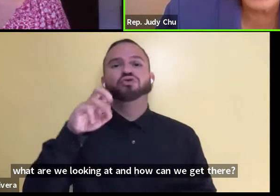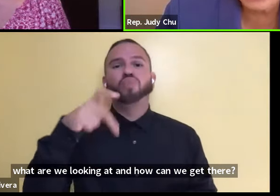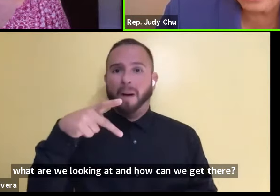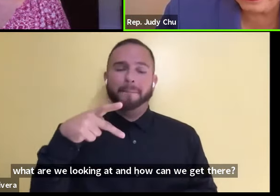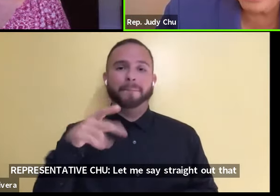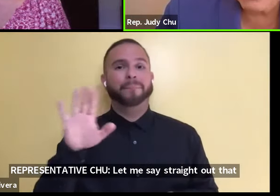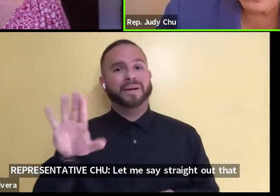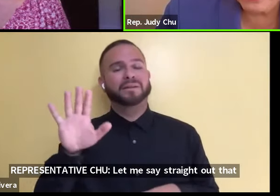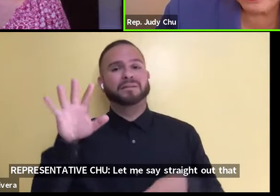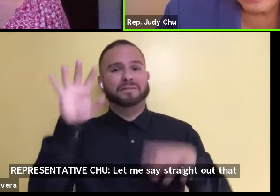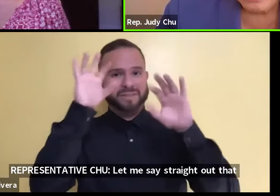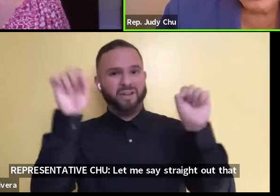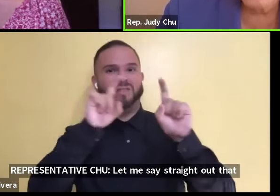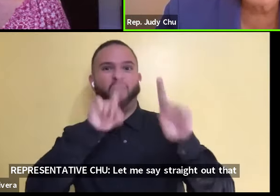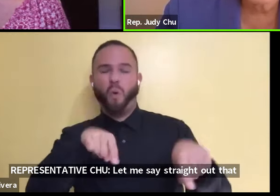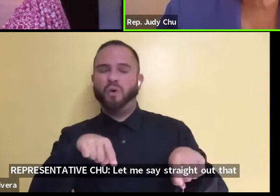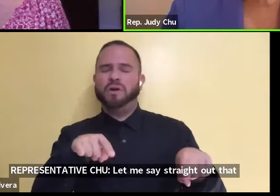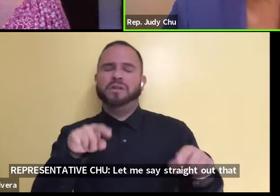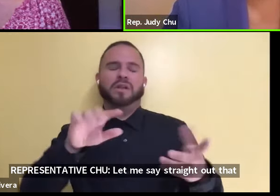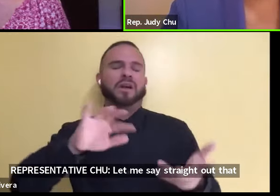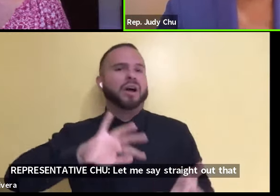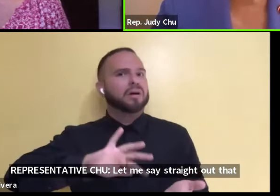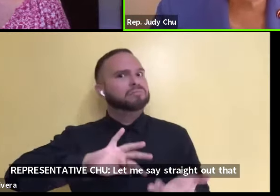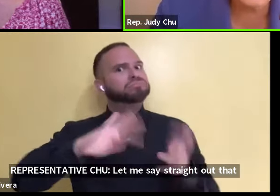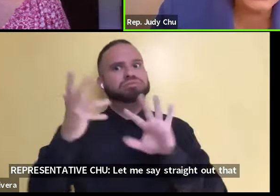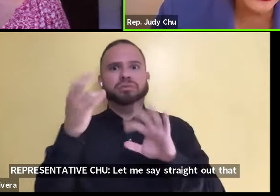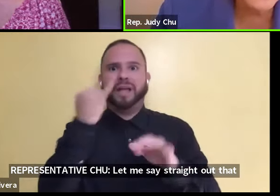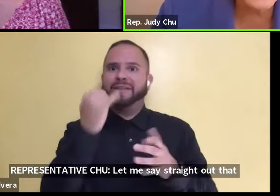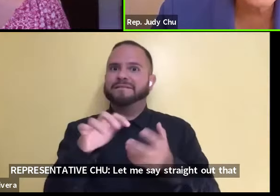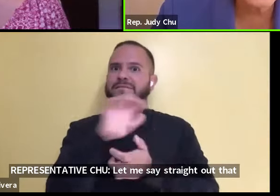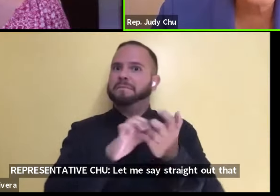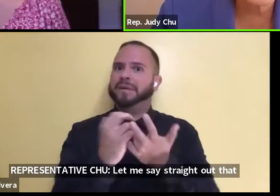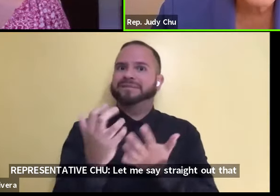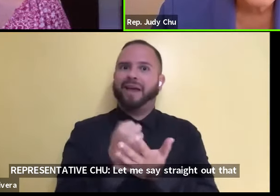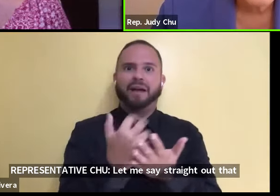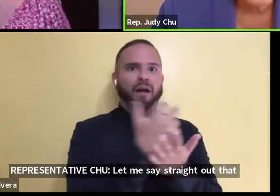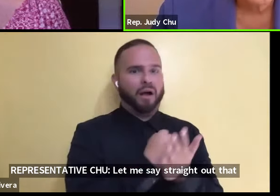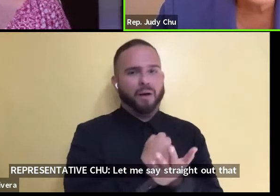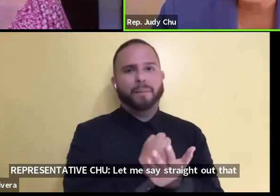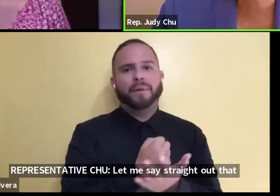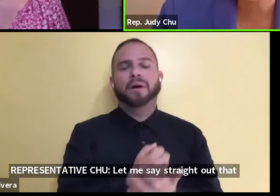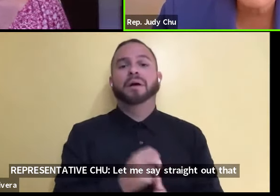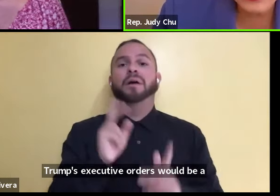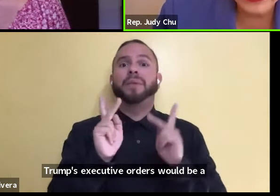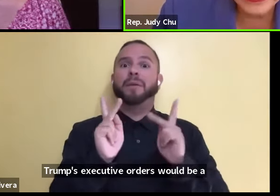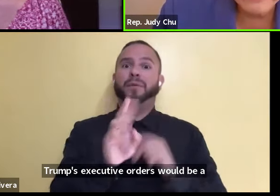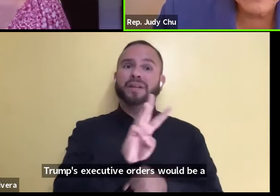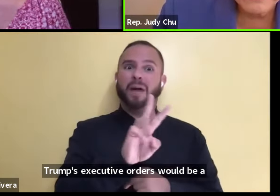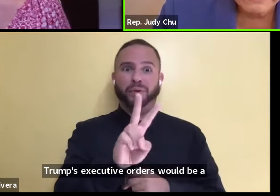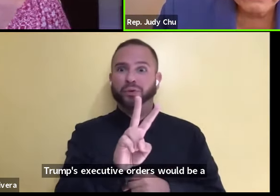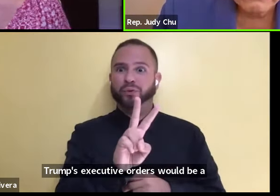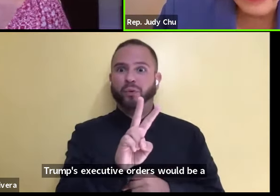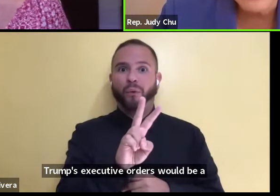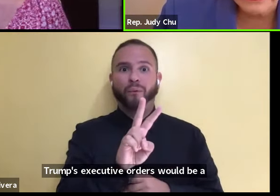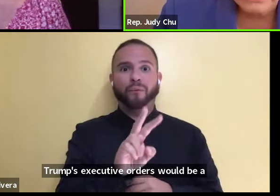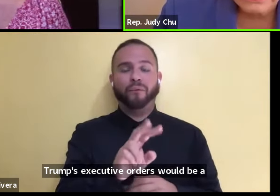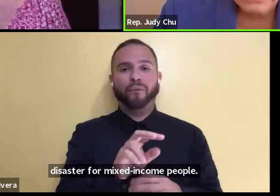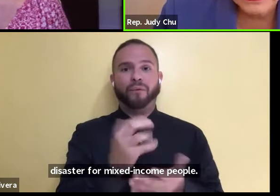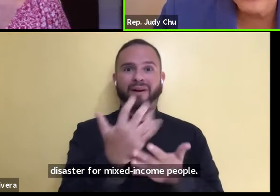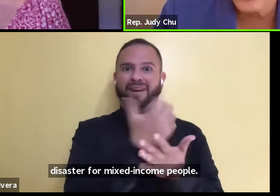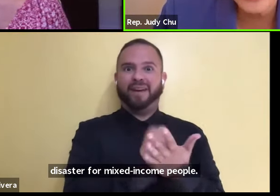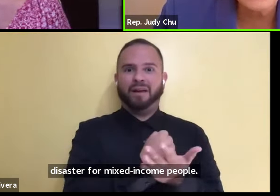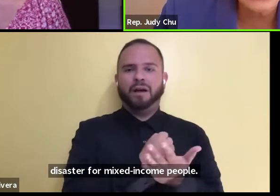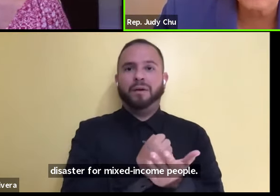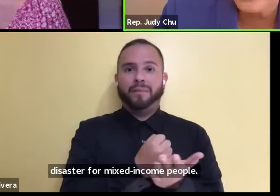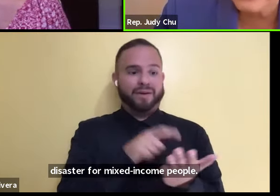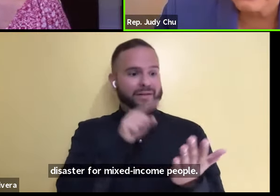disaster for mixed income people. Those who get W-2 income would get none of this relief, nothing.